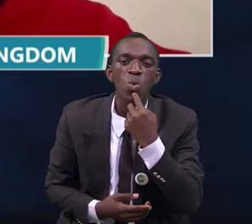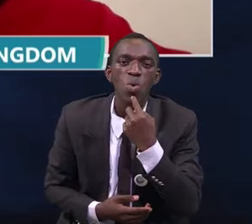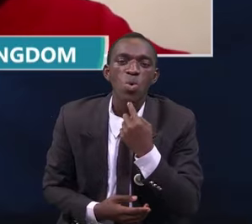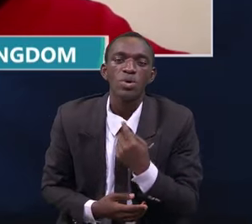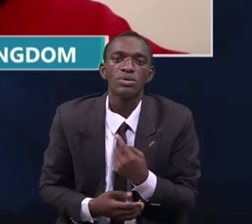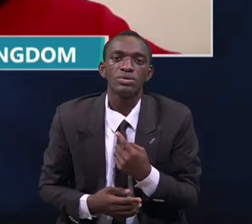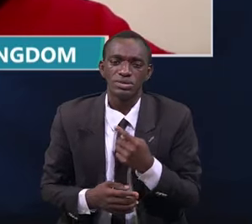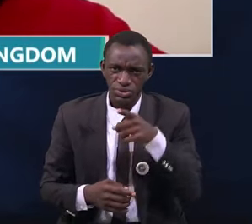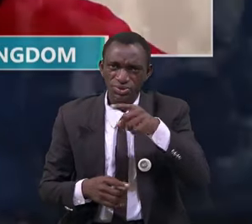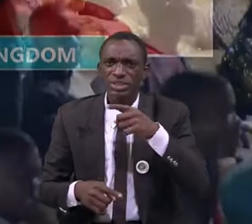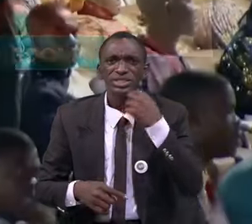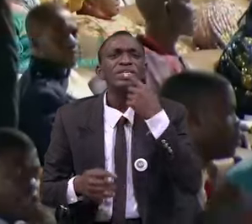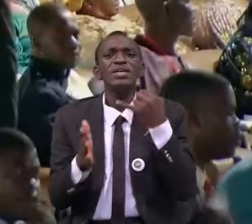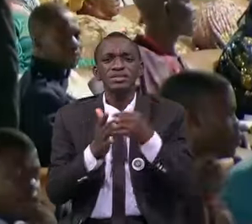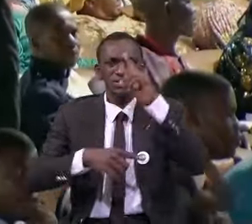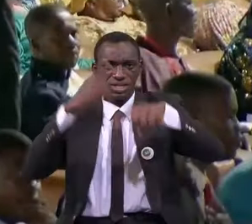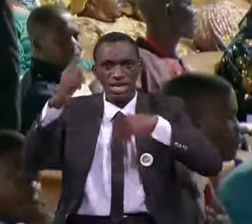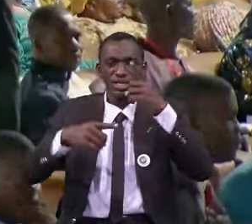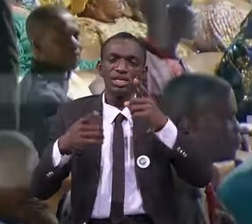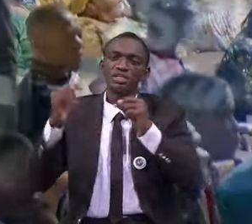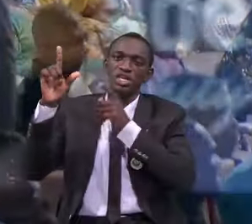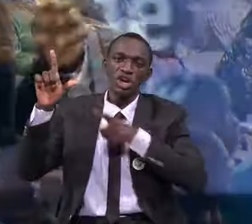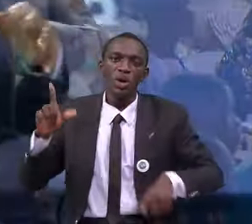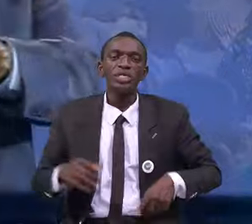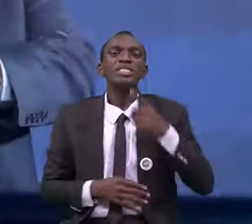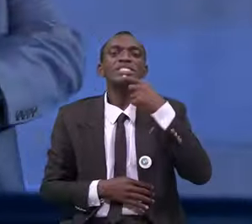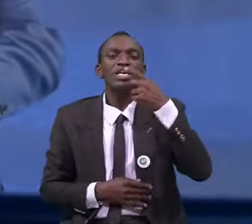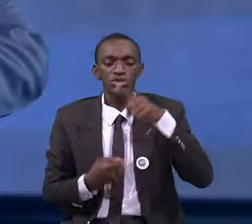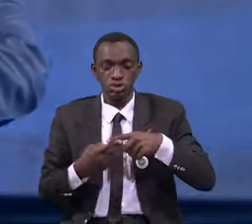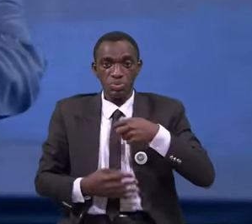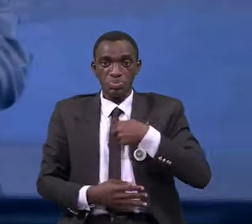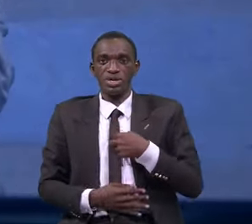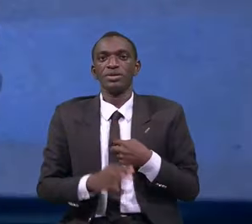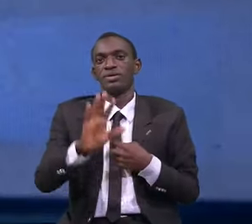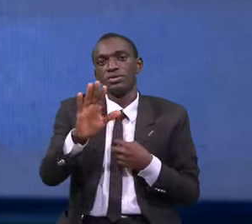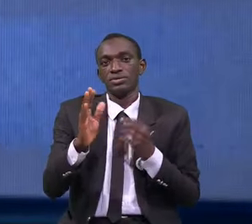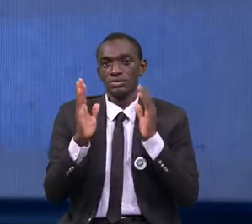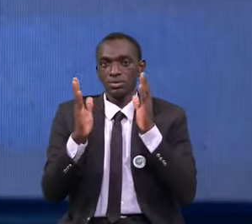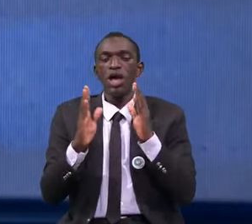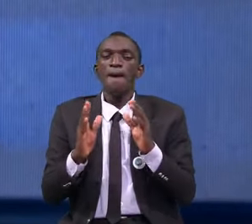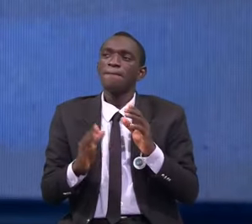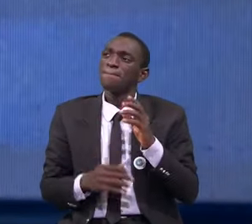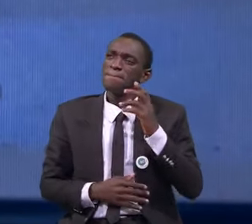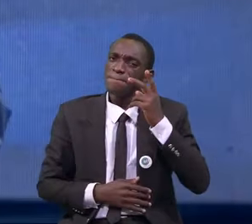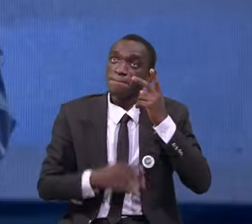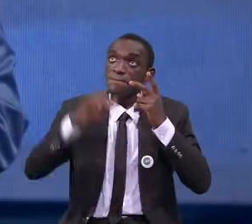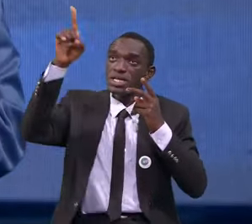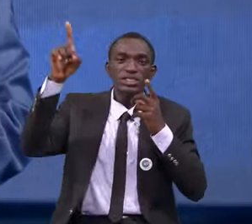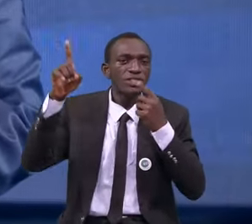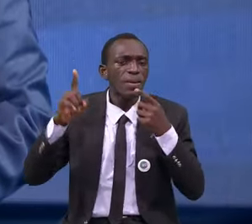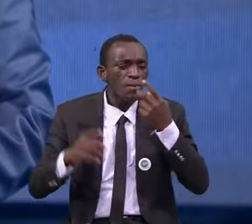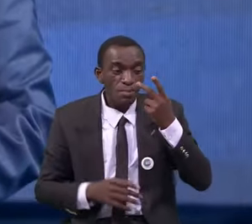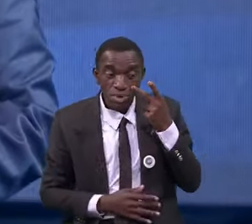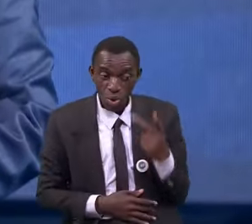Say it now. The Lord said unto me, behold, I have put my words in thy